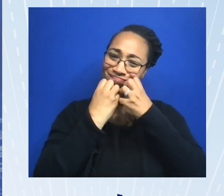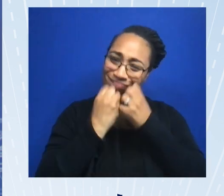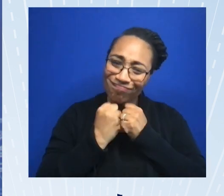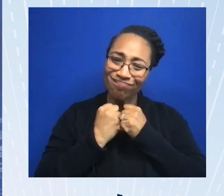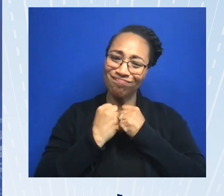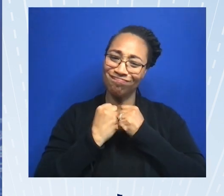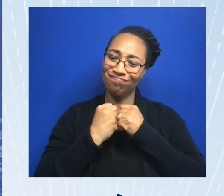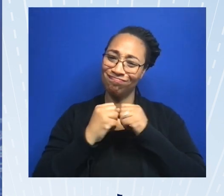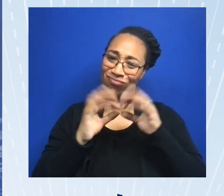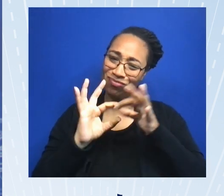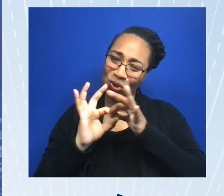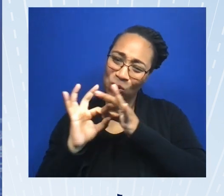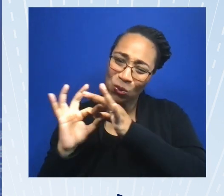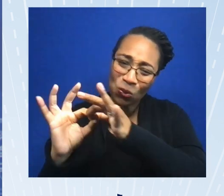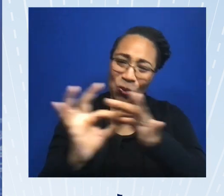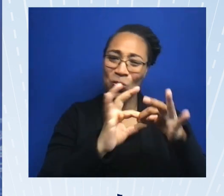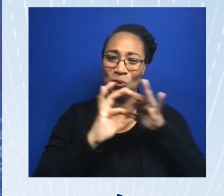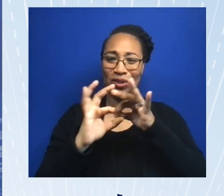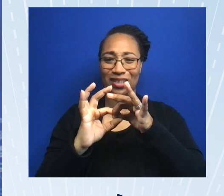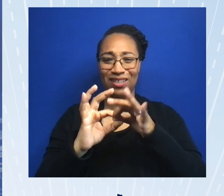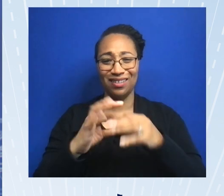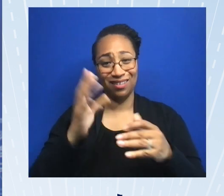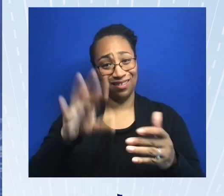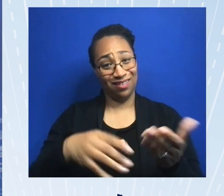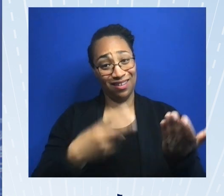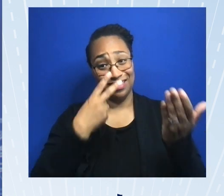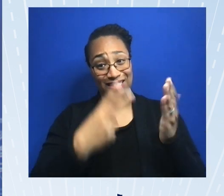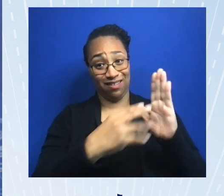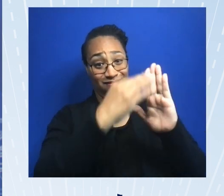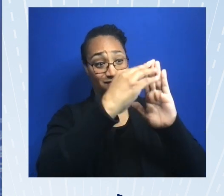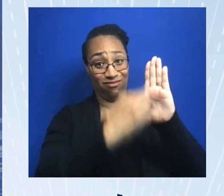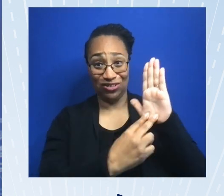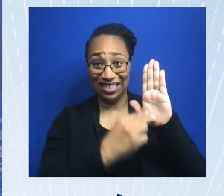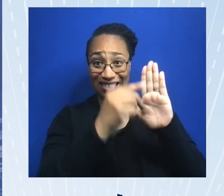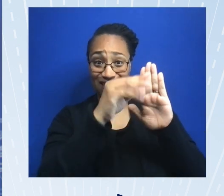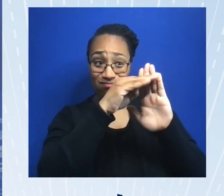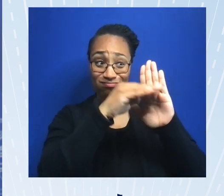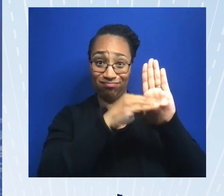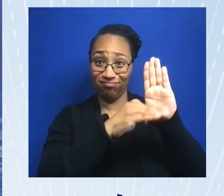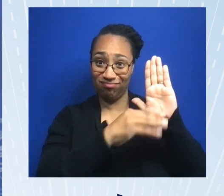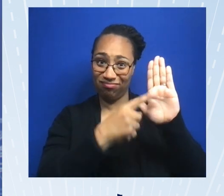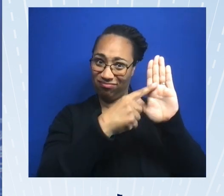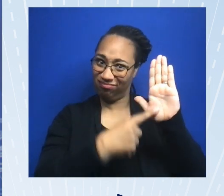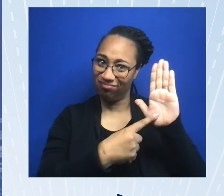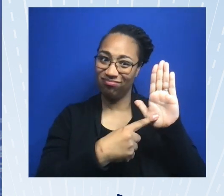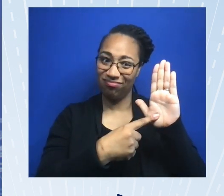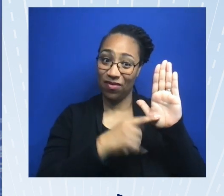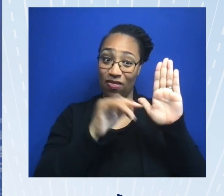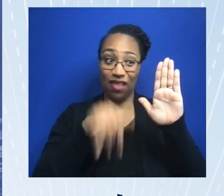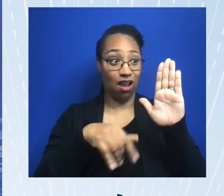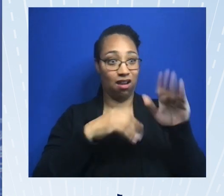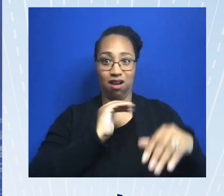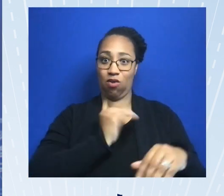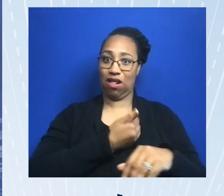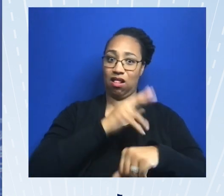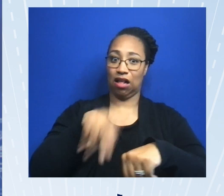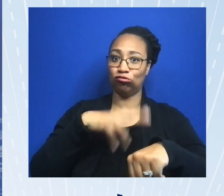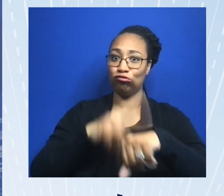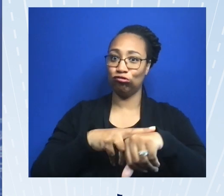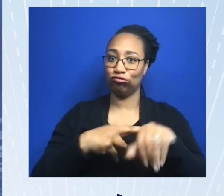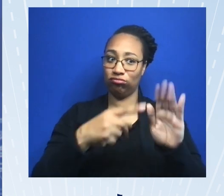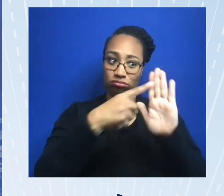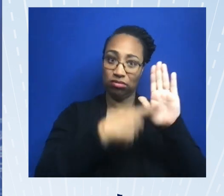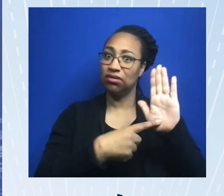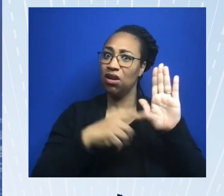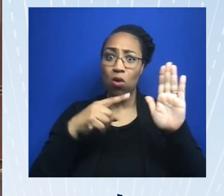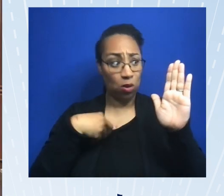The Biden-Harris administration is committed to ensuring its effective implementation and to leveraging it in our fight